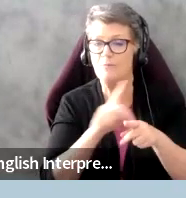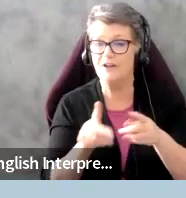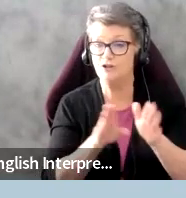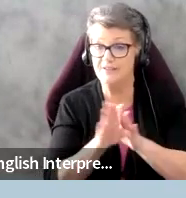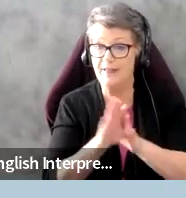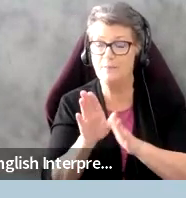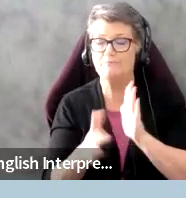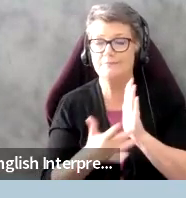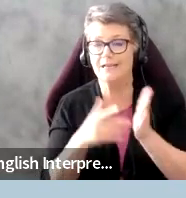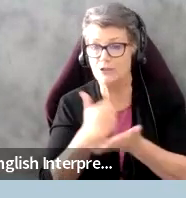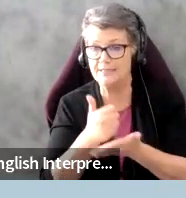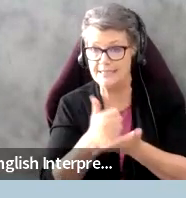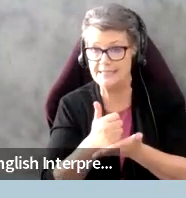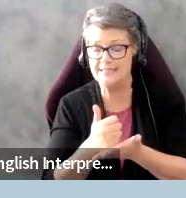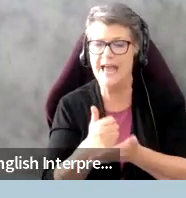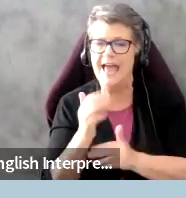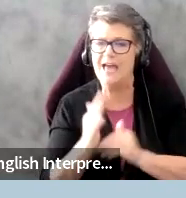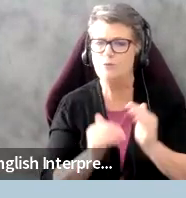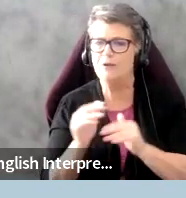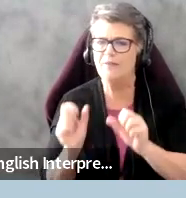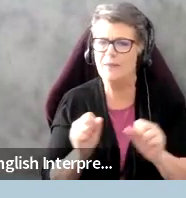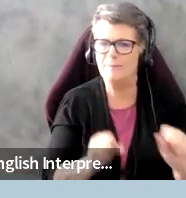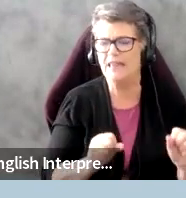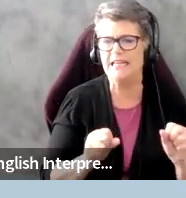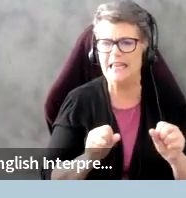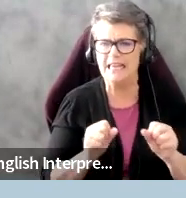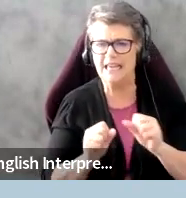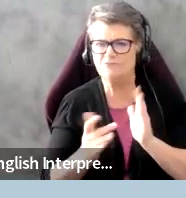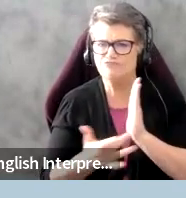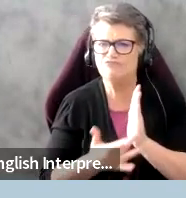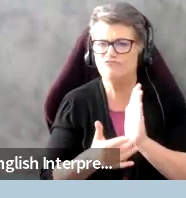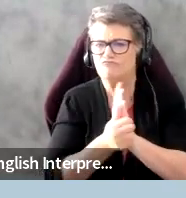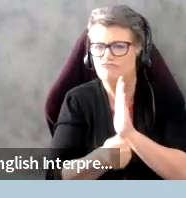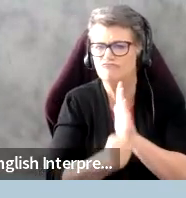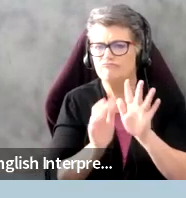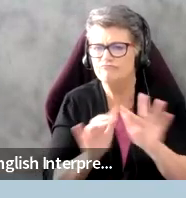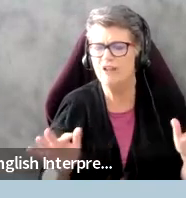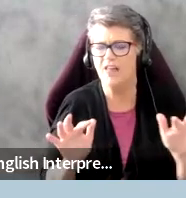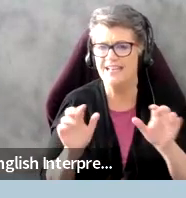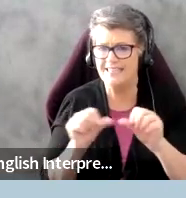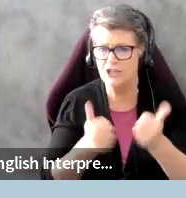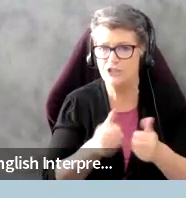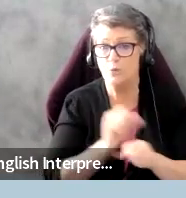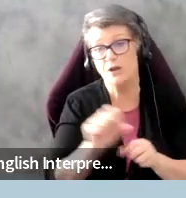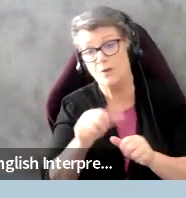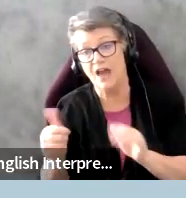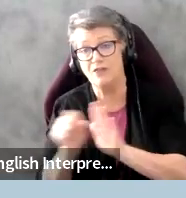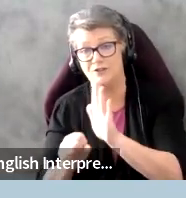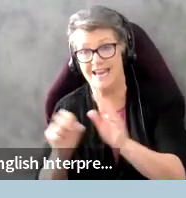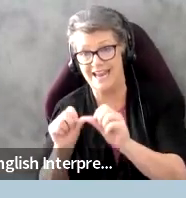and technical assistance and build the capacity of all these respective agencies, working in collaboration with the other state